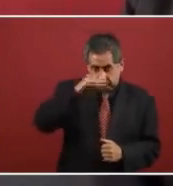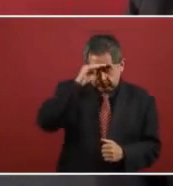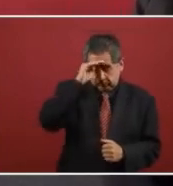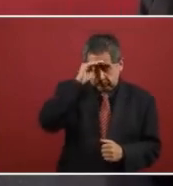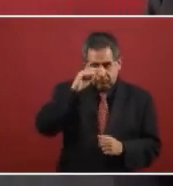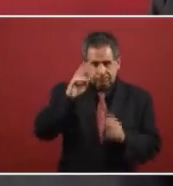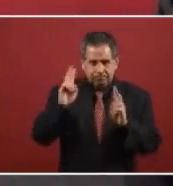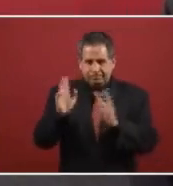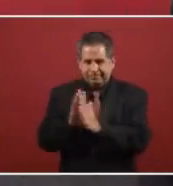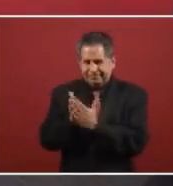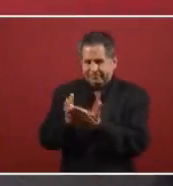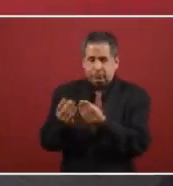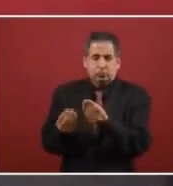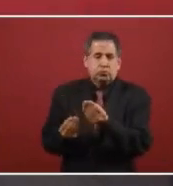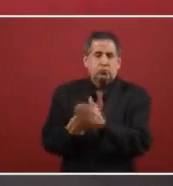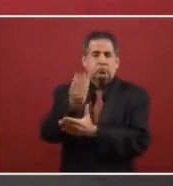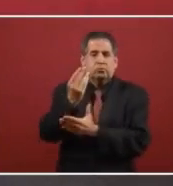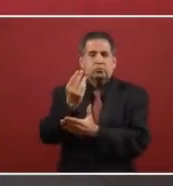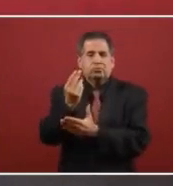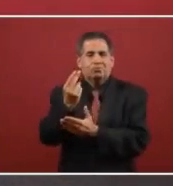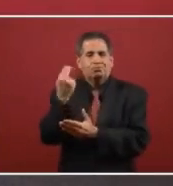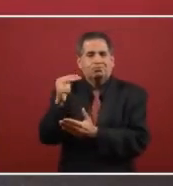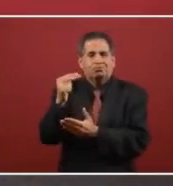So now I'm thinking of a new name.